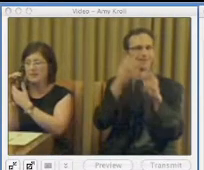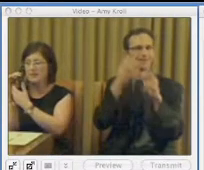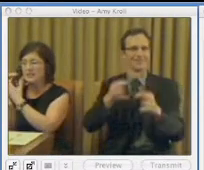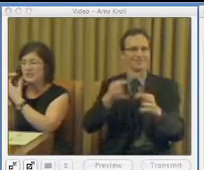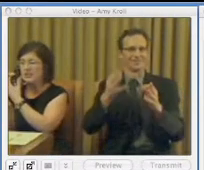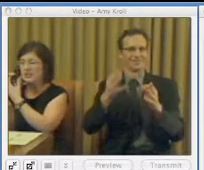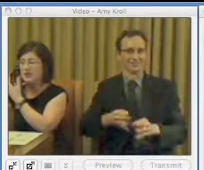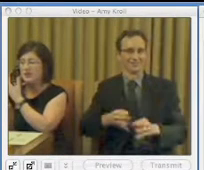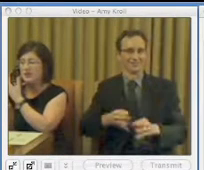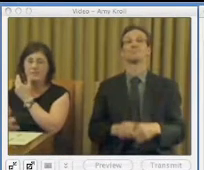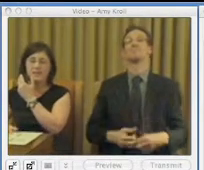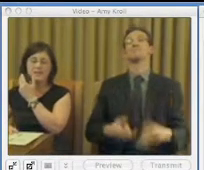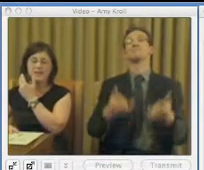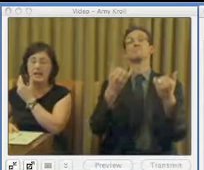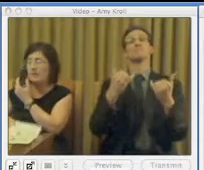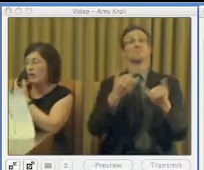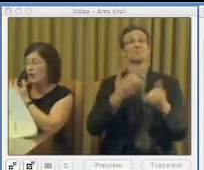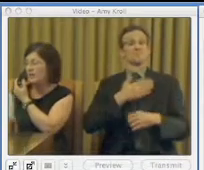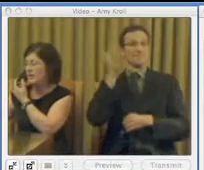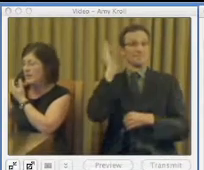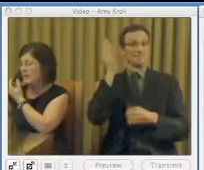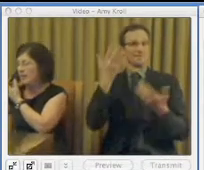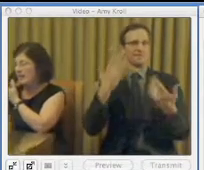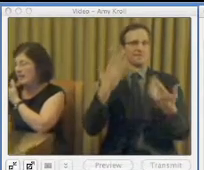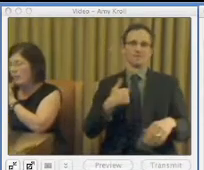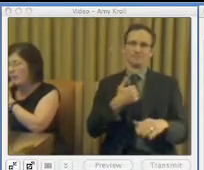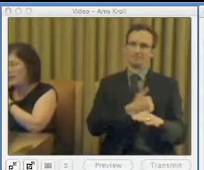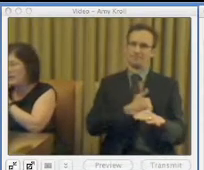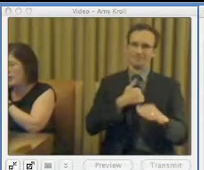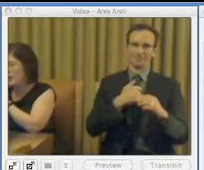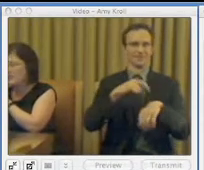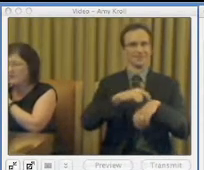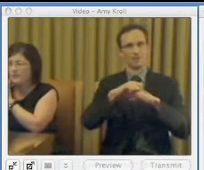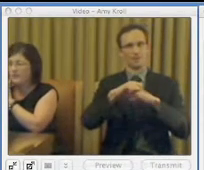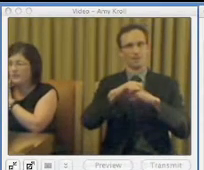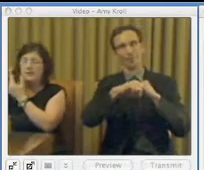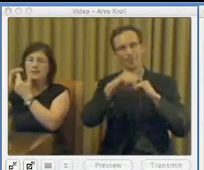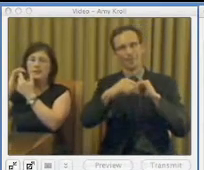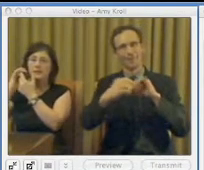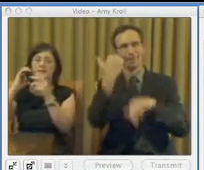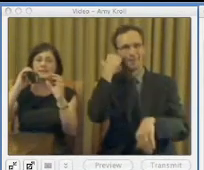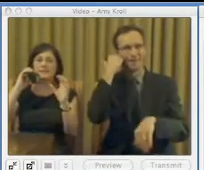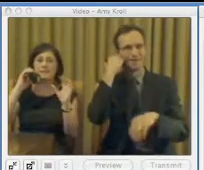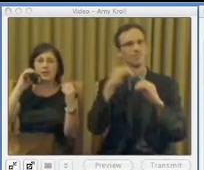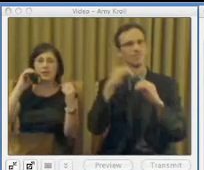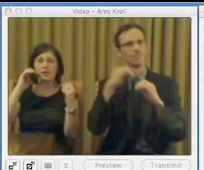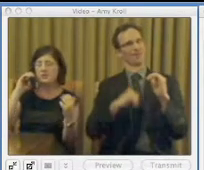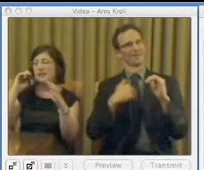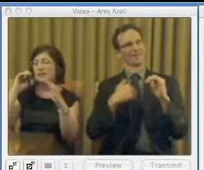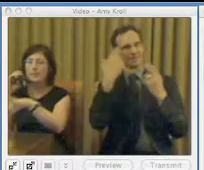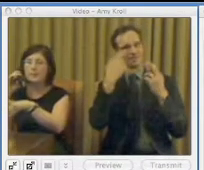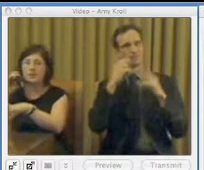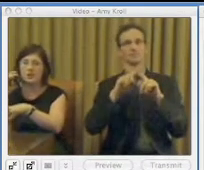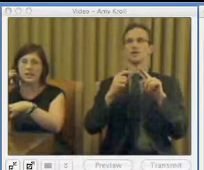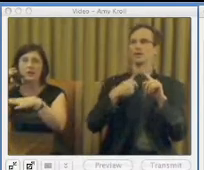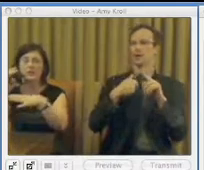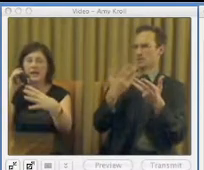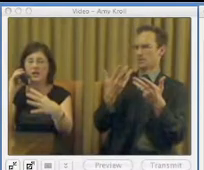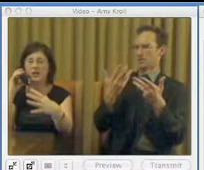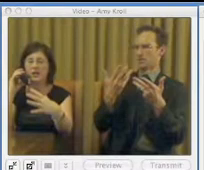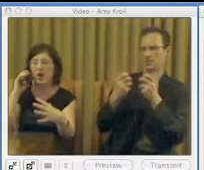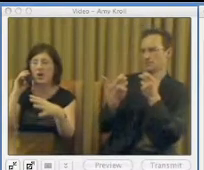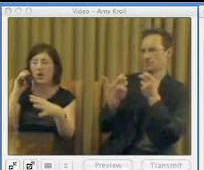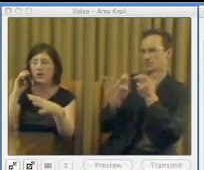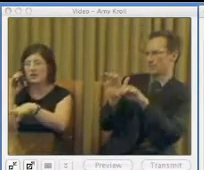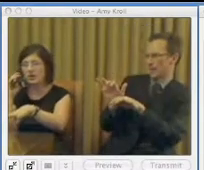So that brings me to the end of my presentation. It's taken me longer to get through it than I thought, but I was conscious of the interpreting,